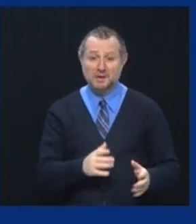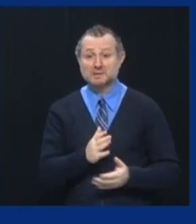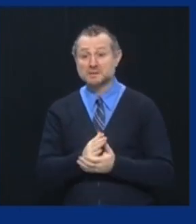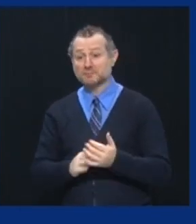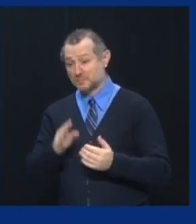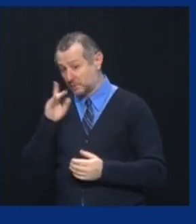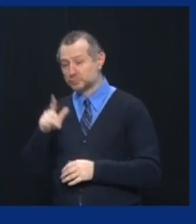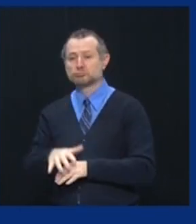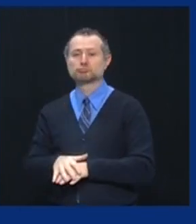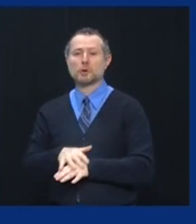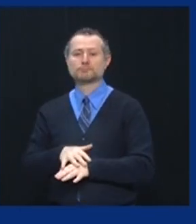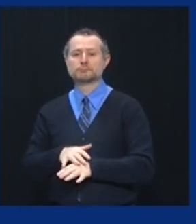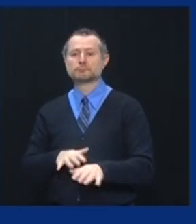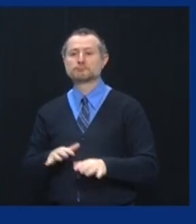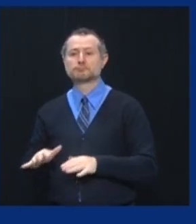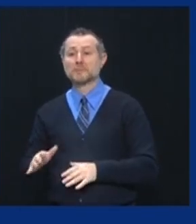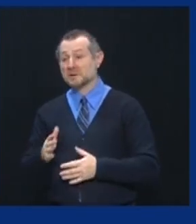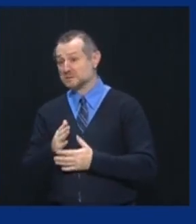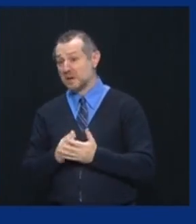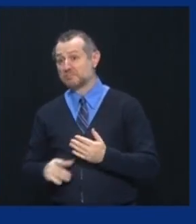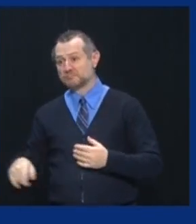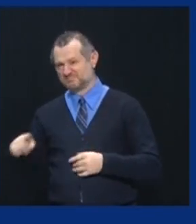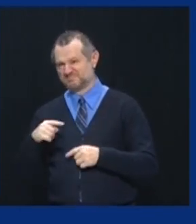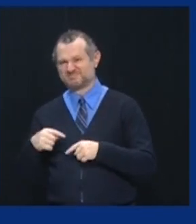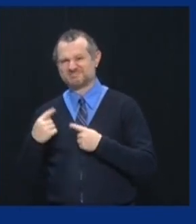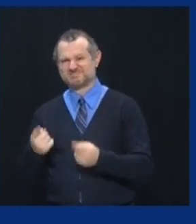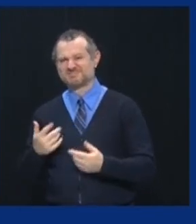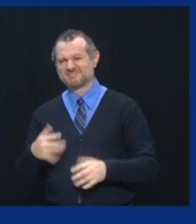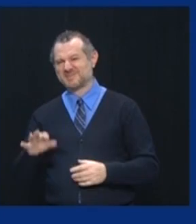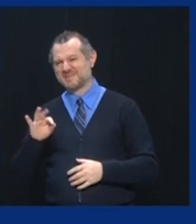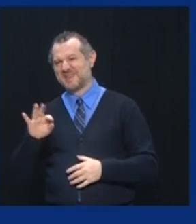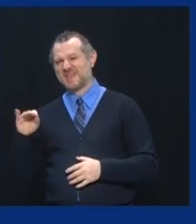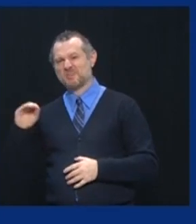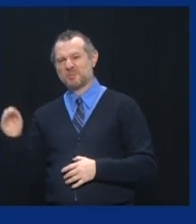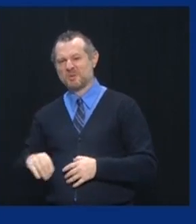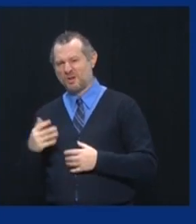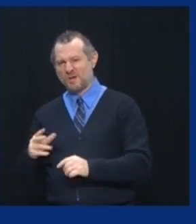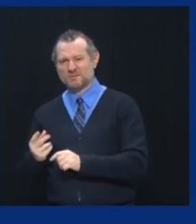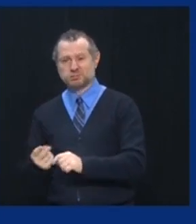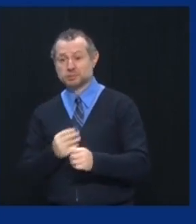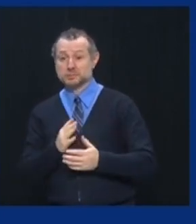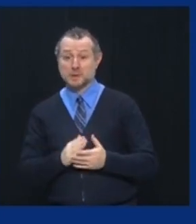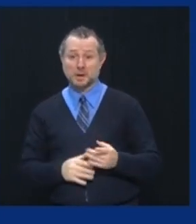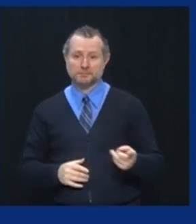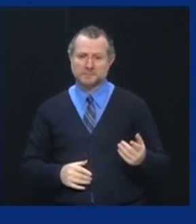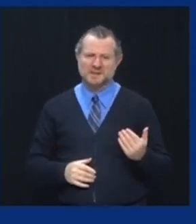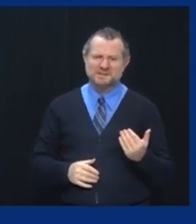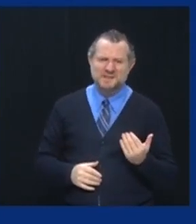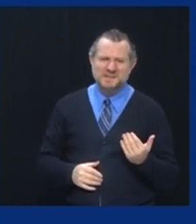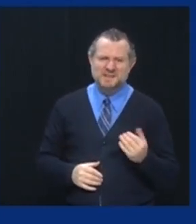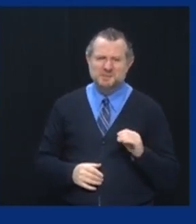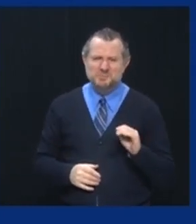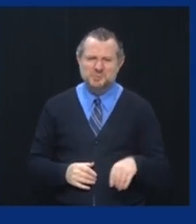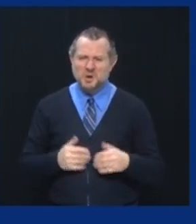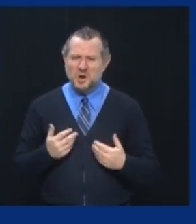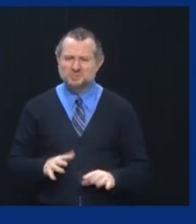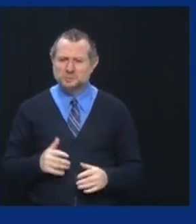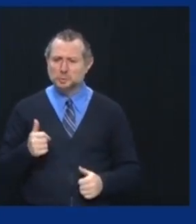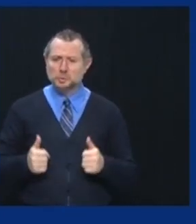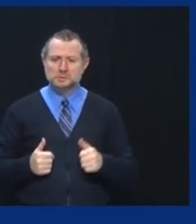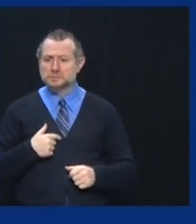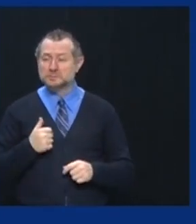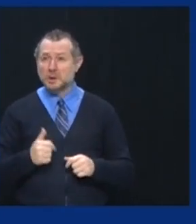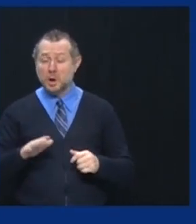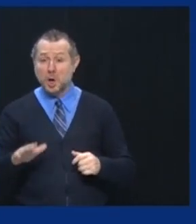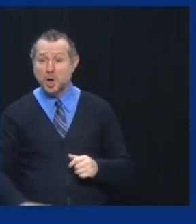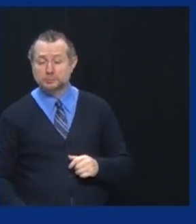at 99%. Some of them are at 15%, whatever it was on the bottom. So there's a